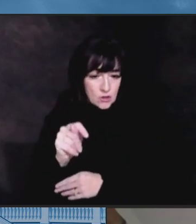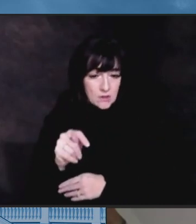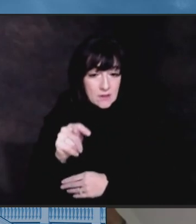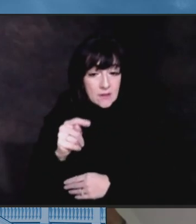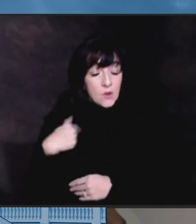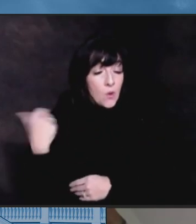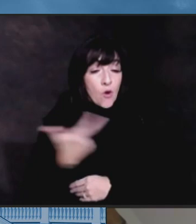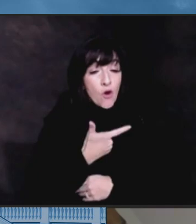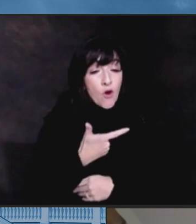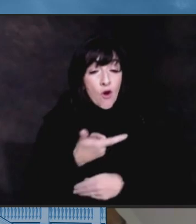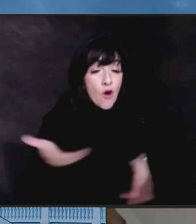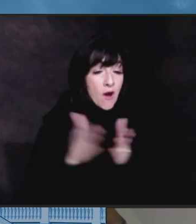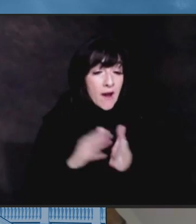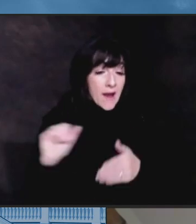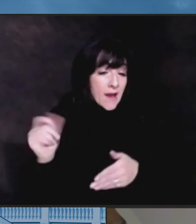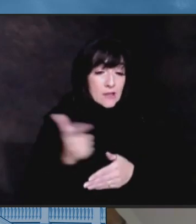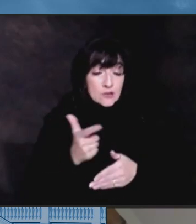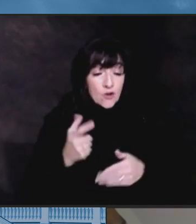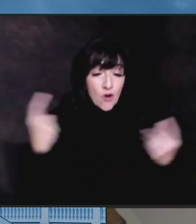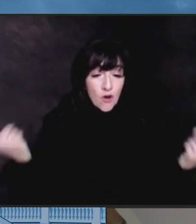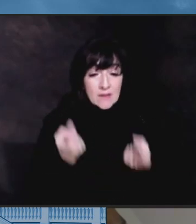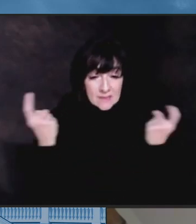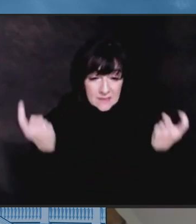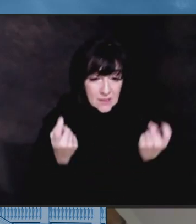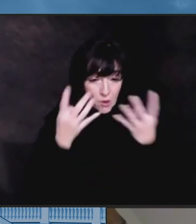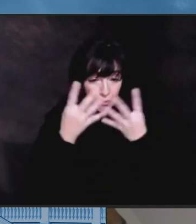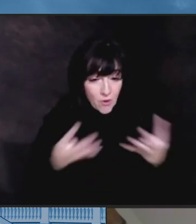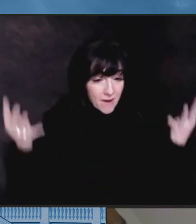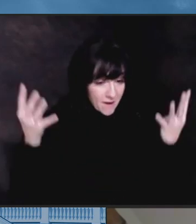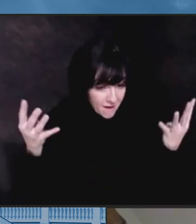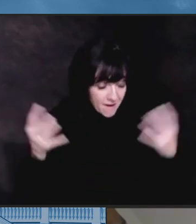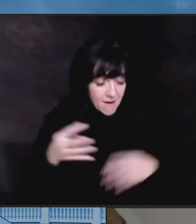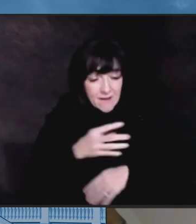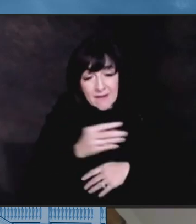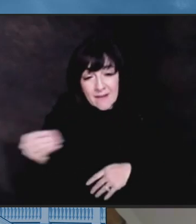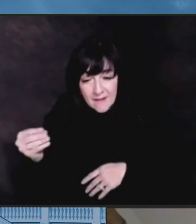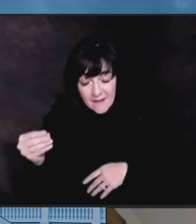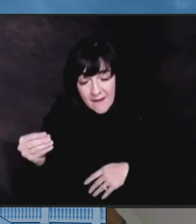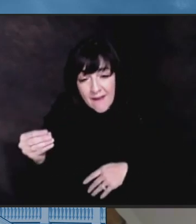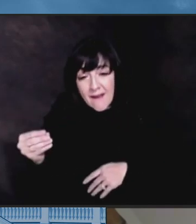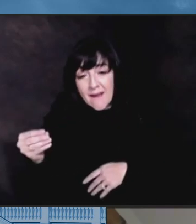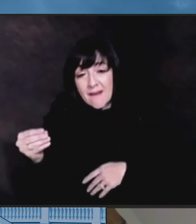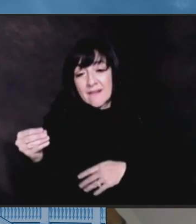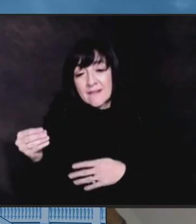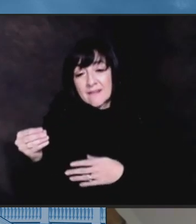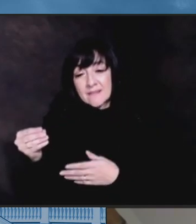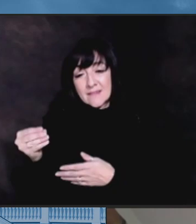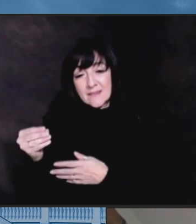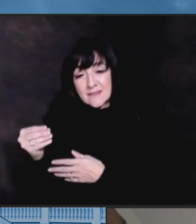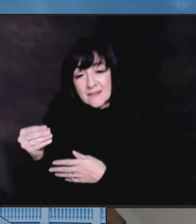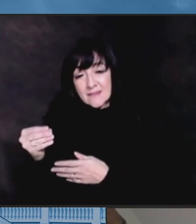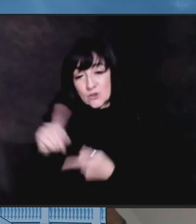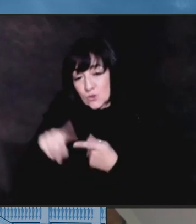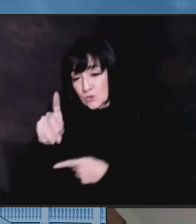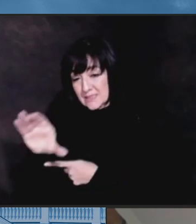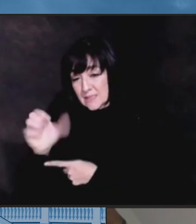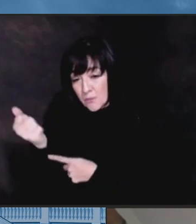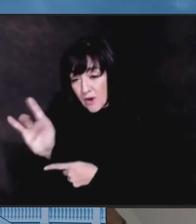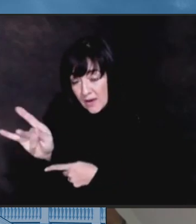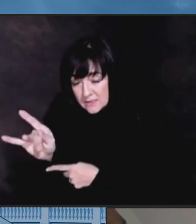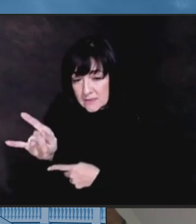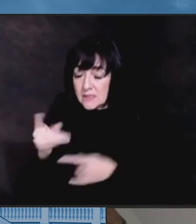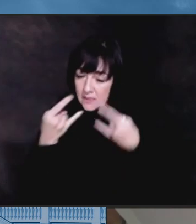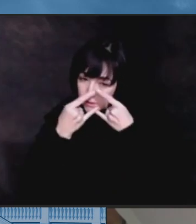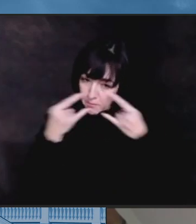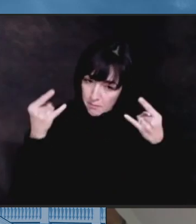that safely. Hanukkah from December the 10th to the 18th. Wear a mask and spread the